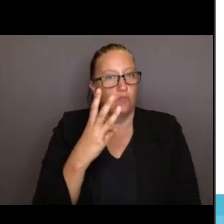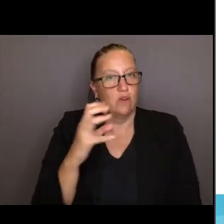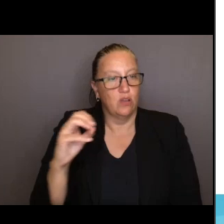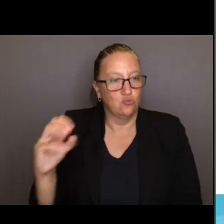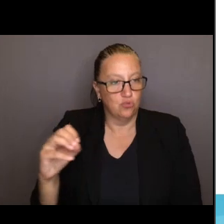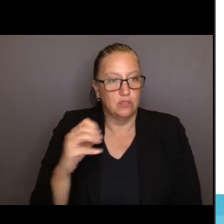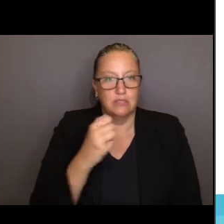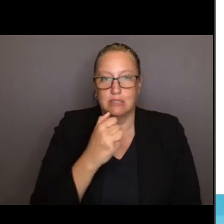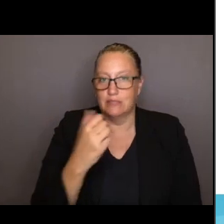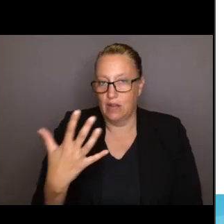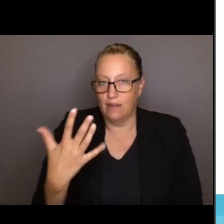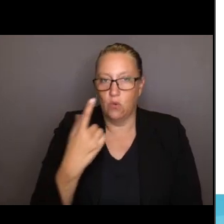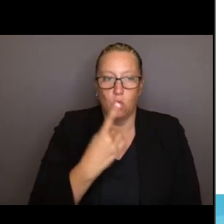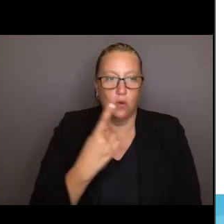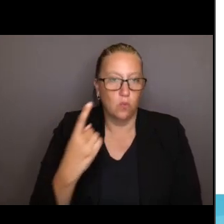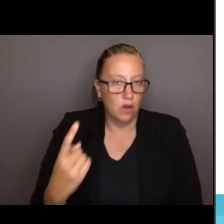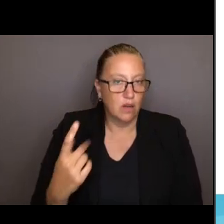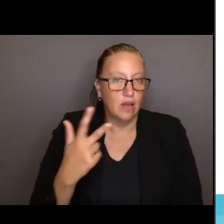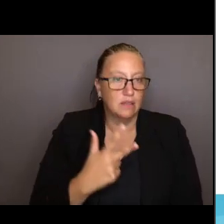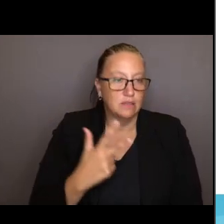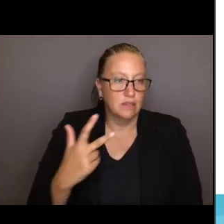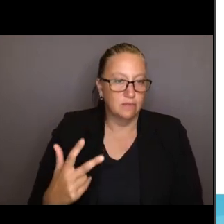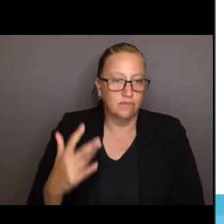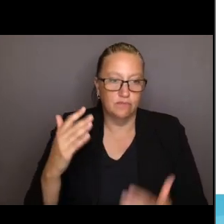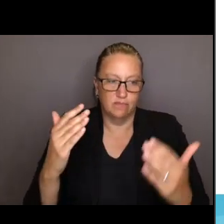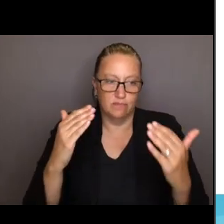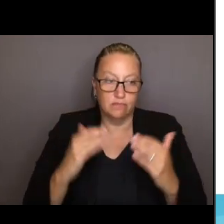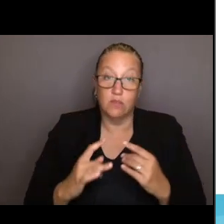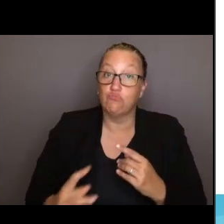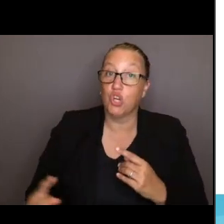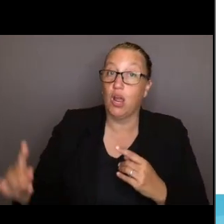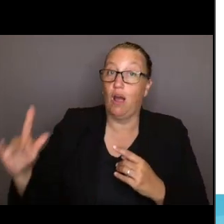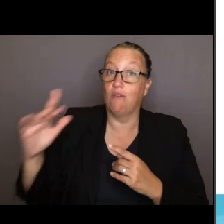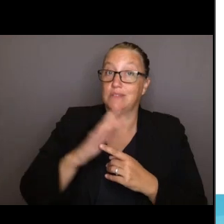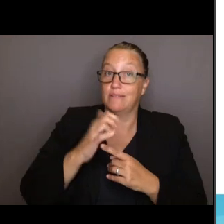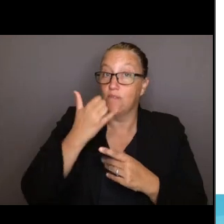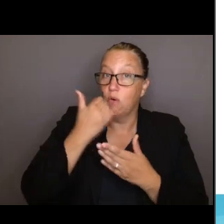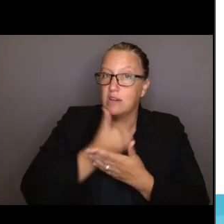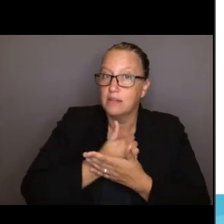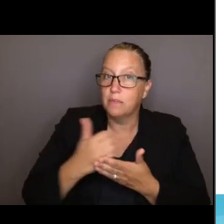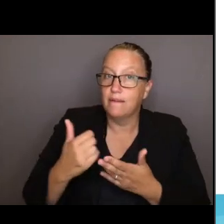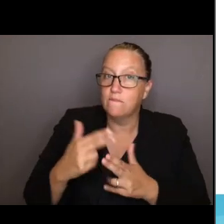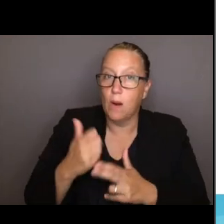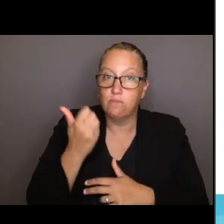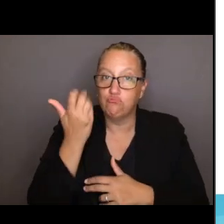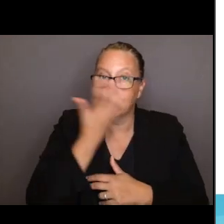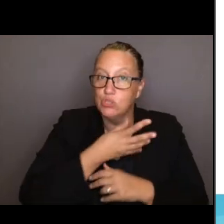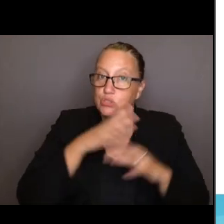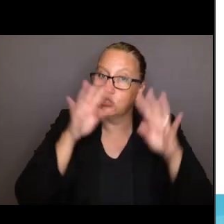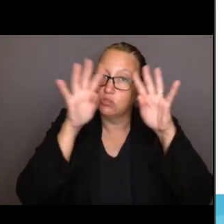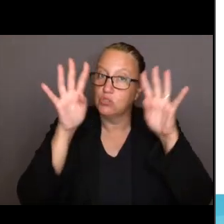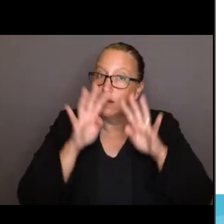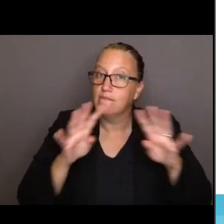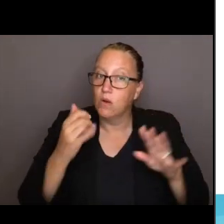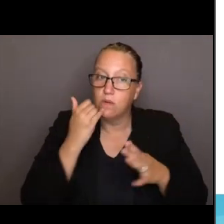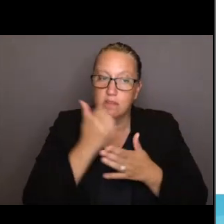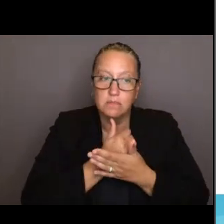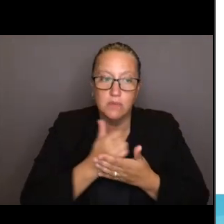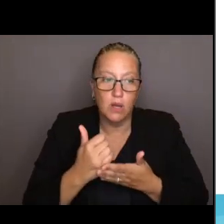earlier. We also have a priority phone line for Aboriginal and Torres Strait Islander people, and that is the 1300